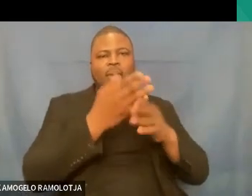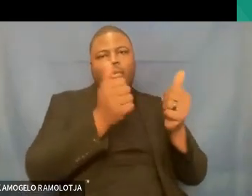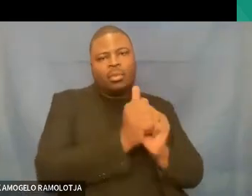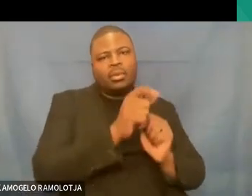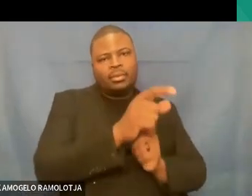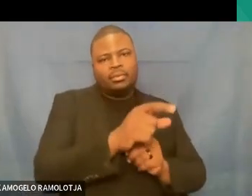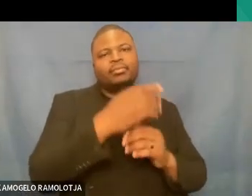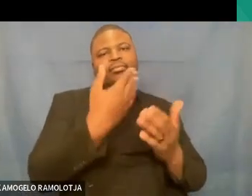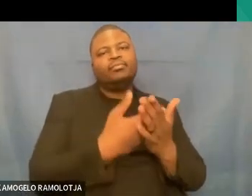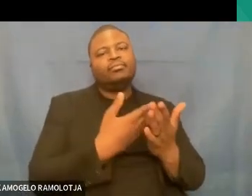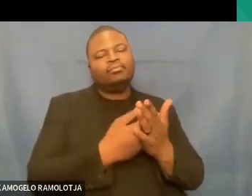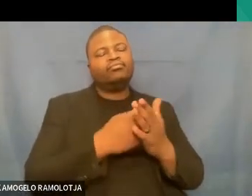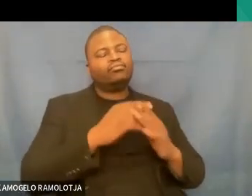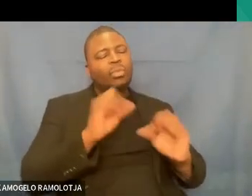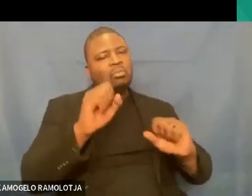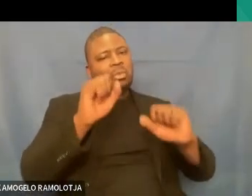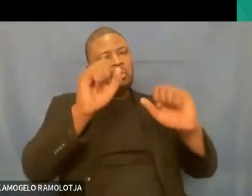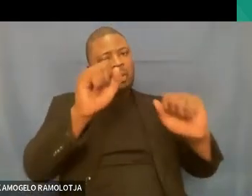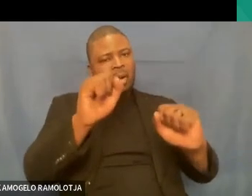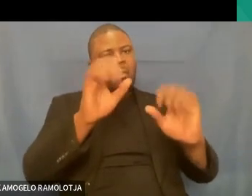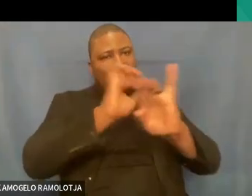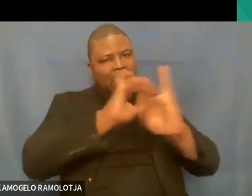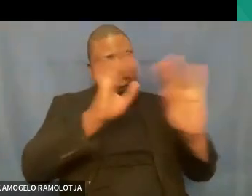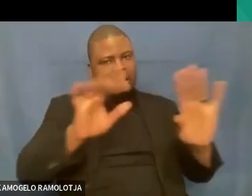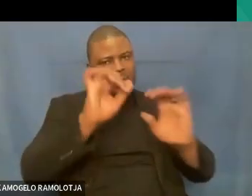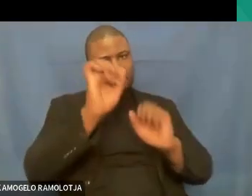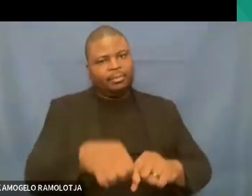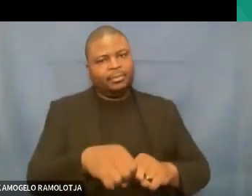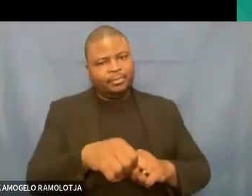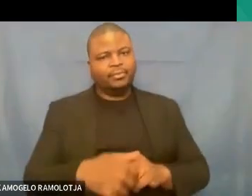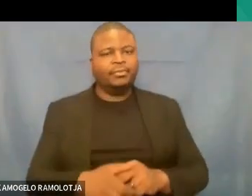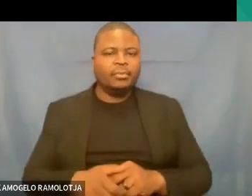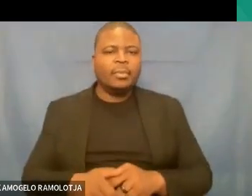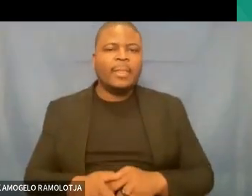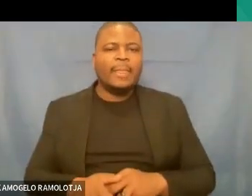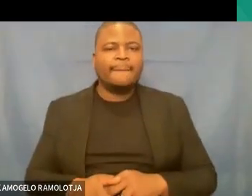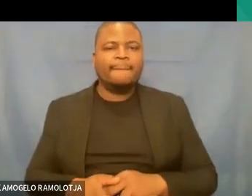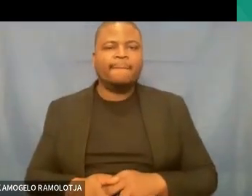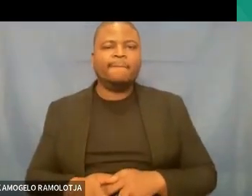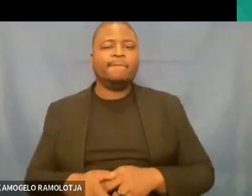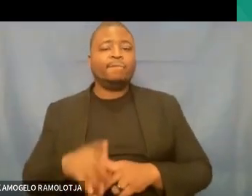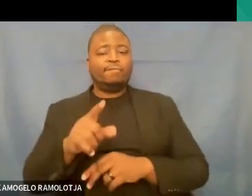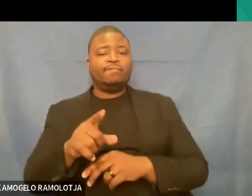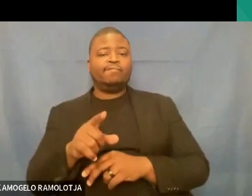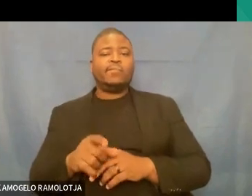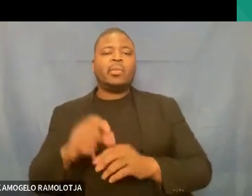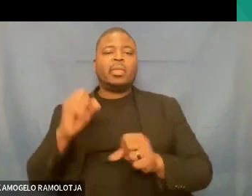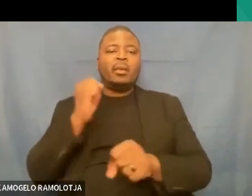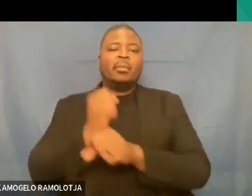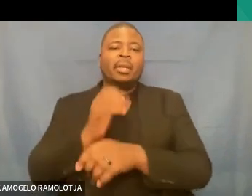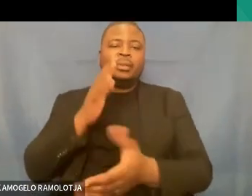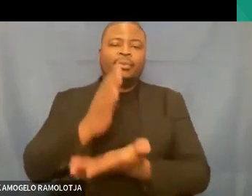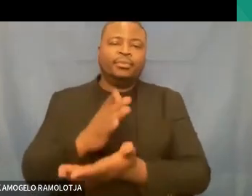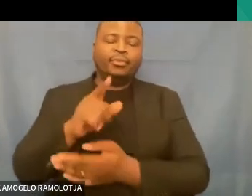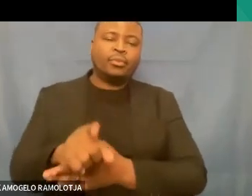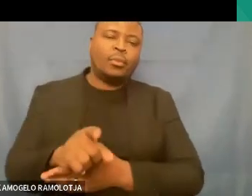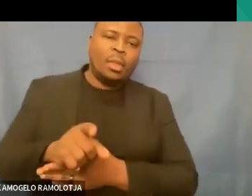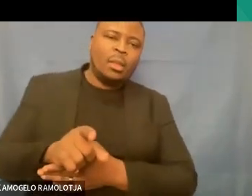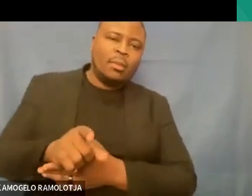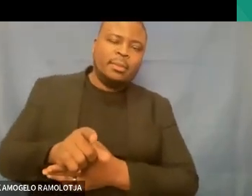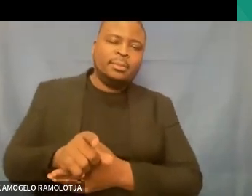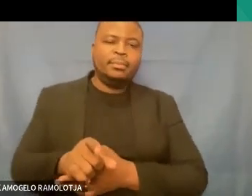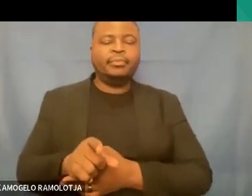highlighted. Strengthening cross-sector responses. This is where we come in as the AIDS Council to ensure